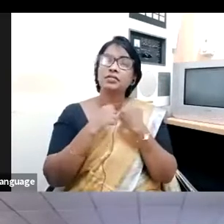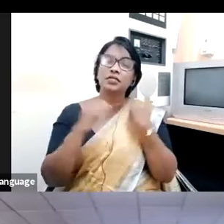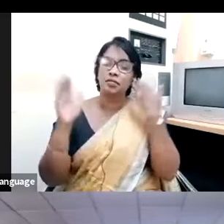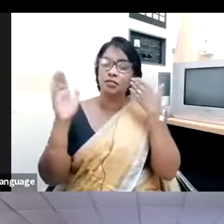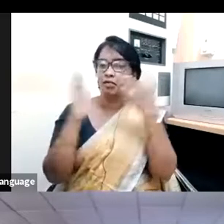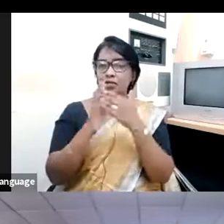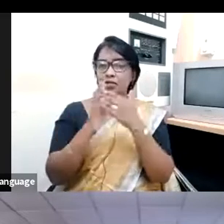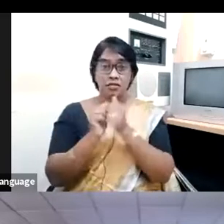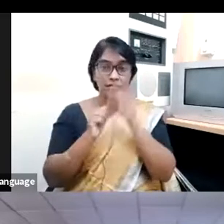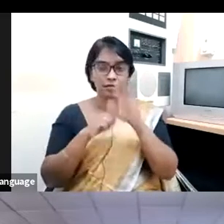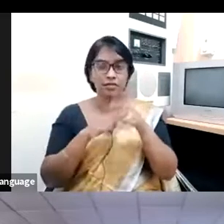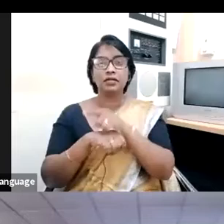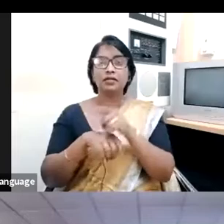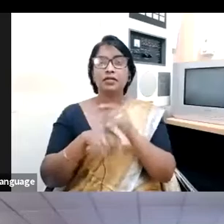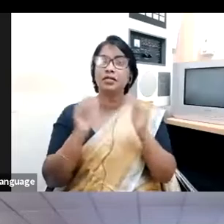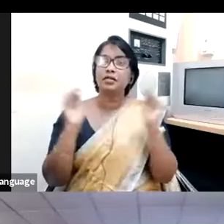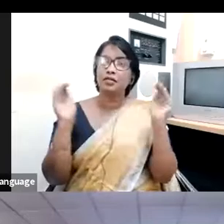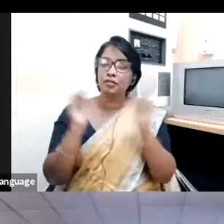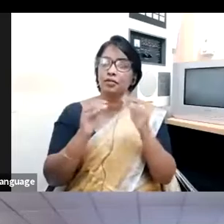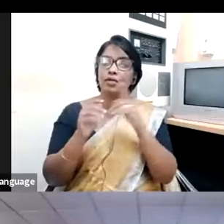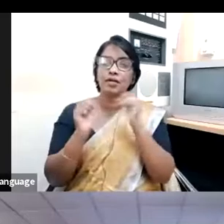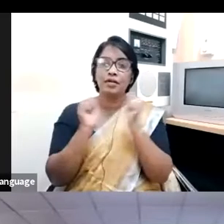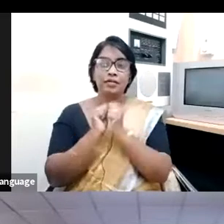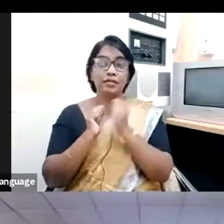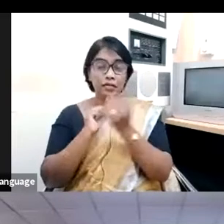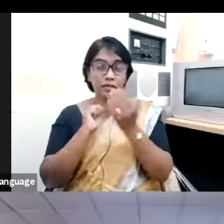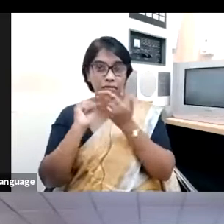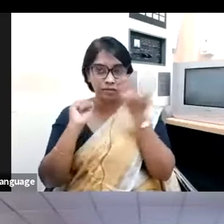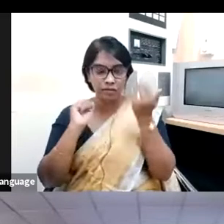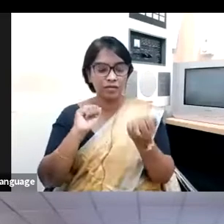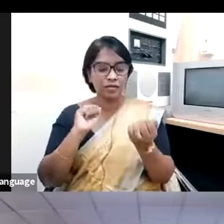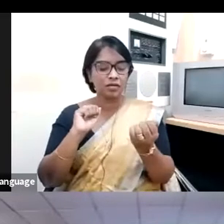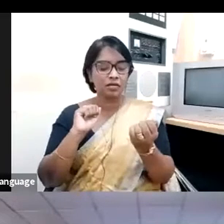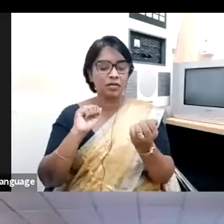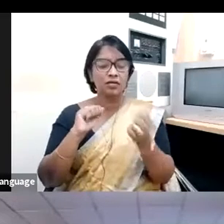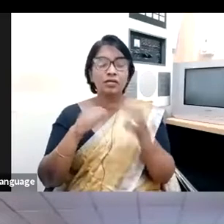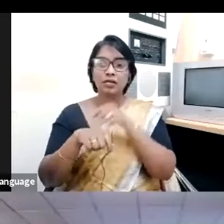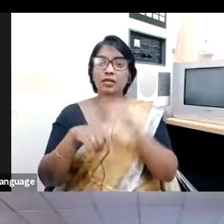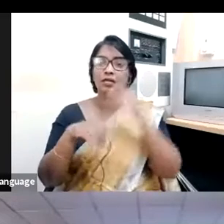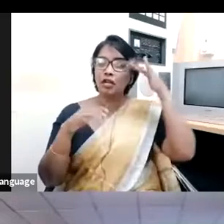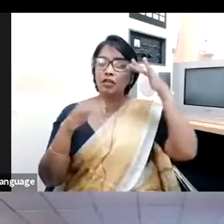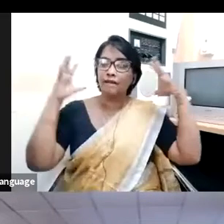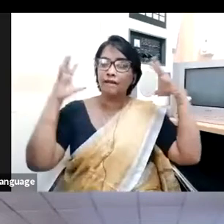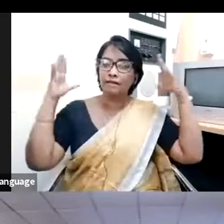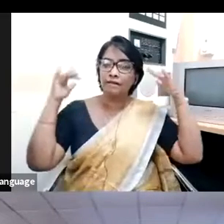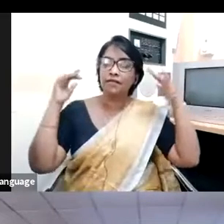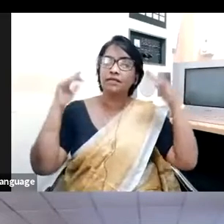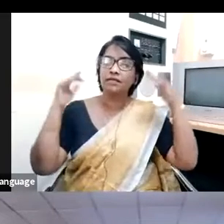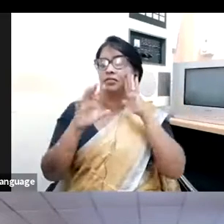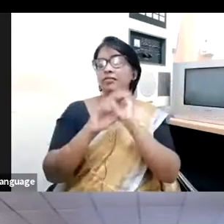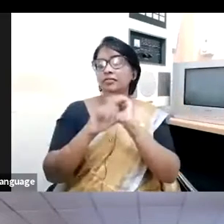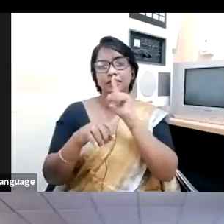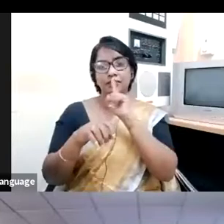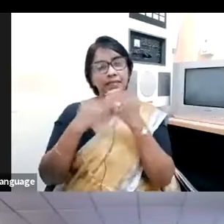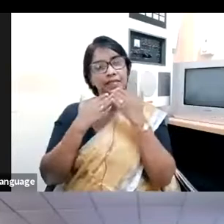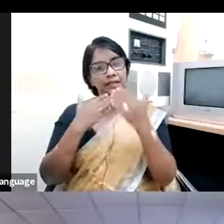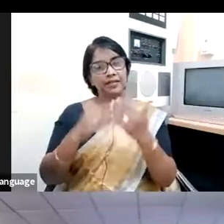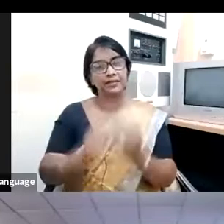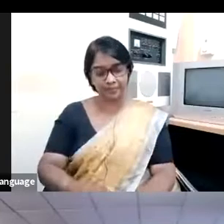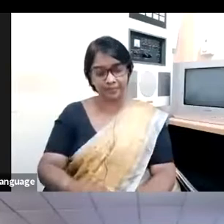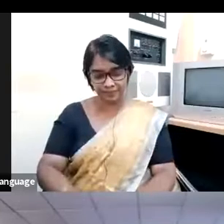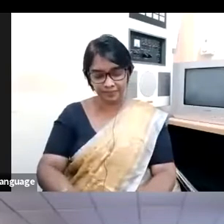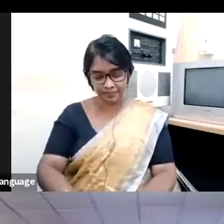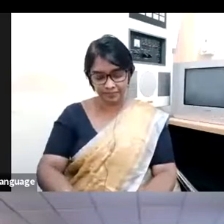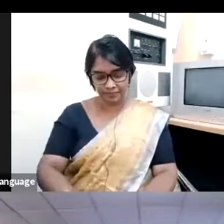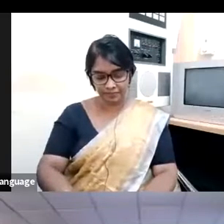something to mitigate this climate emergency. That's my message. Thank you. So let's treat the emergency like it's